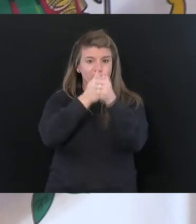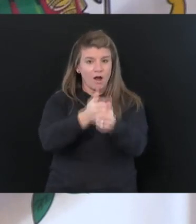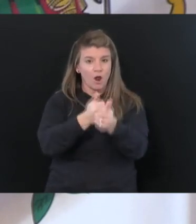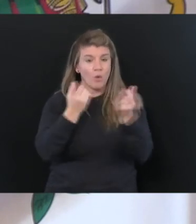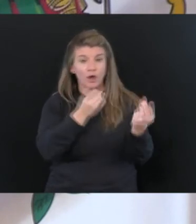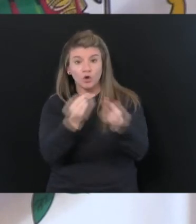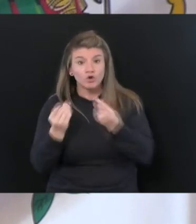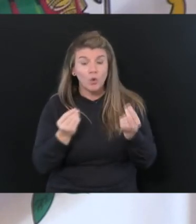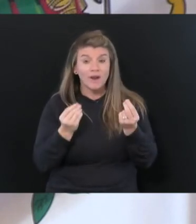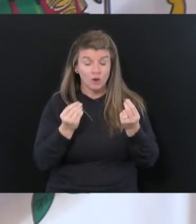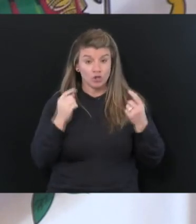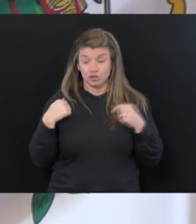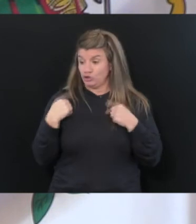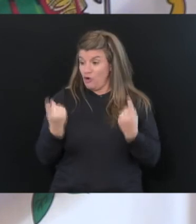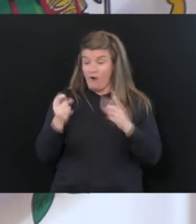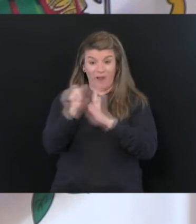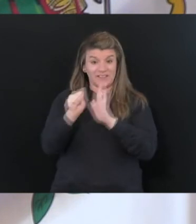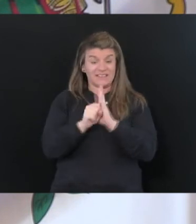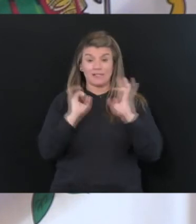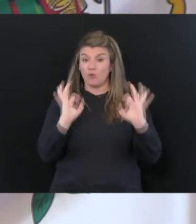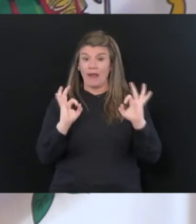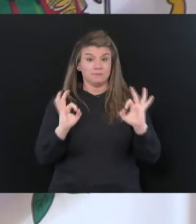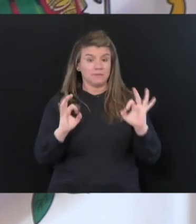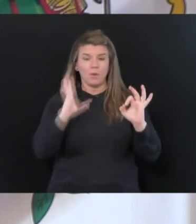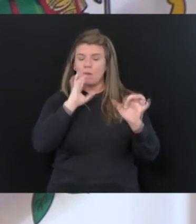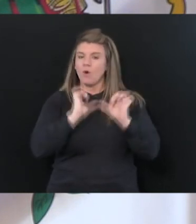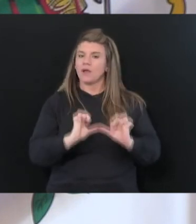store's in great shape, and we're going to continue to make